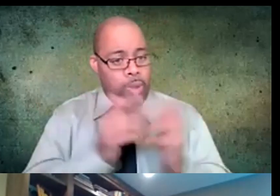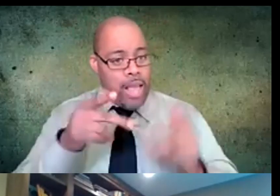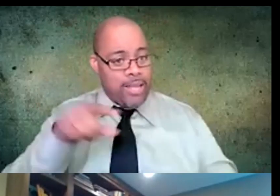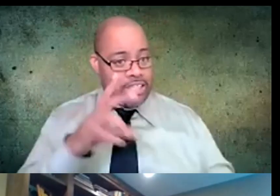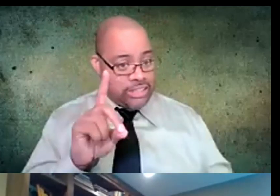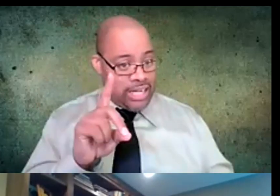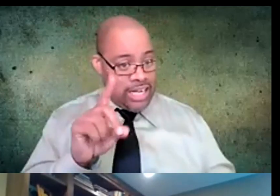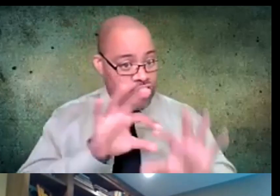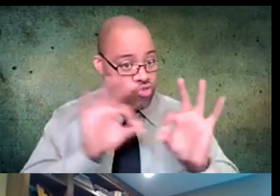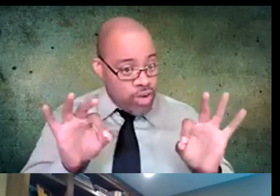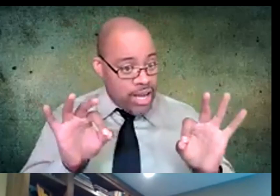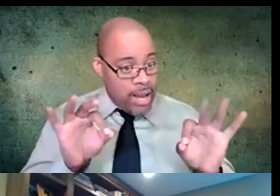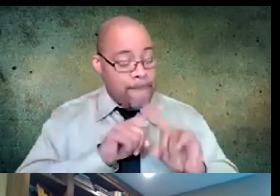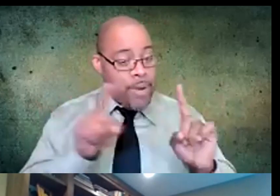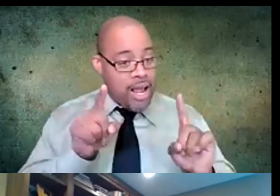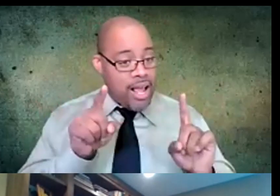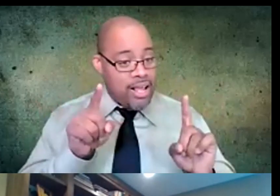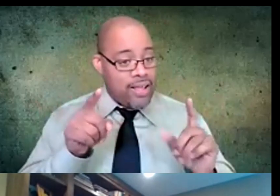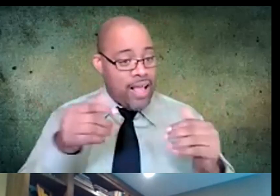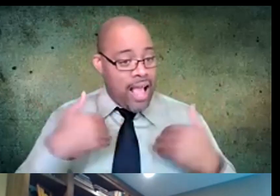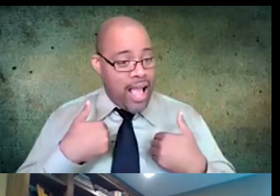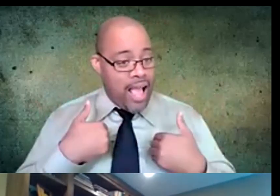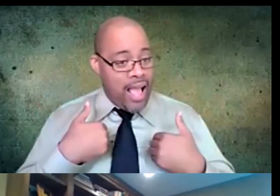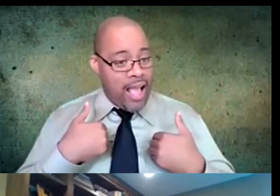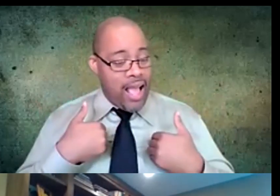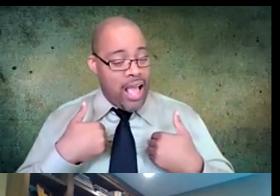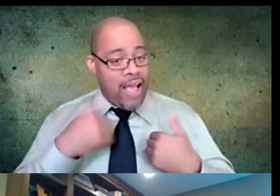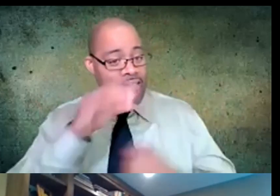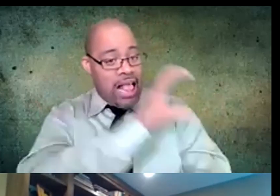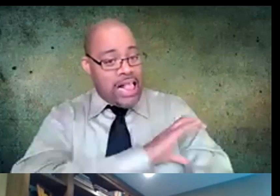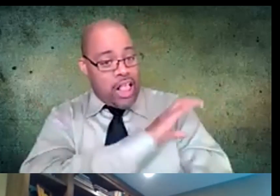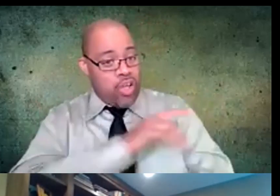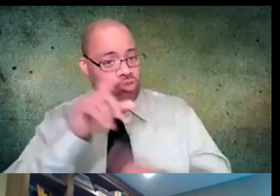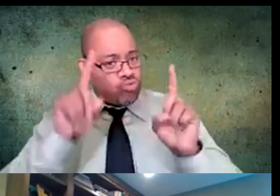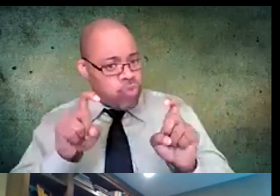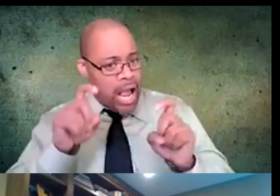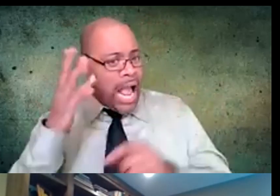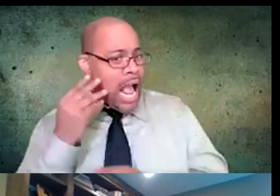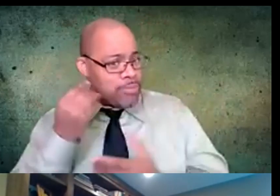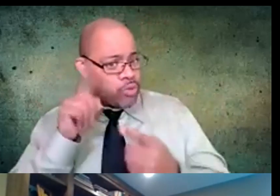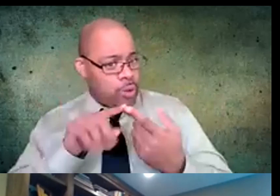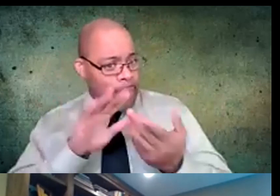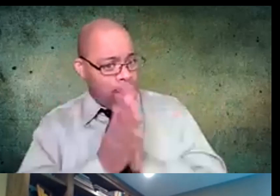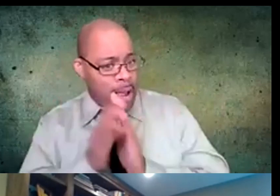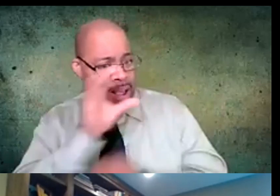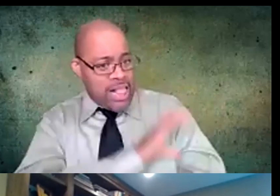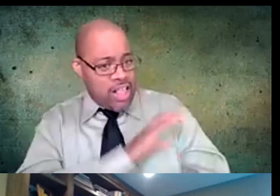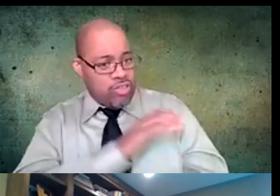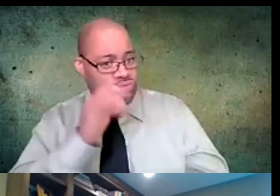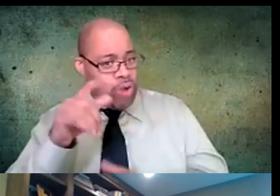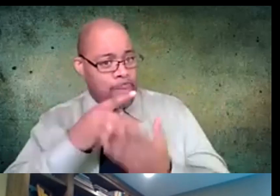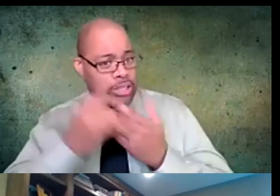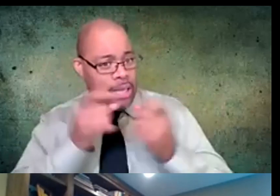degree, but with clinical trial experience to be our clinical trial project